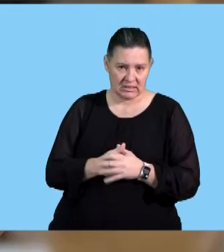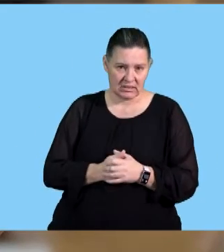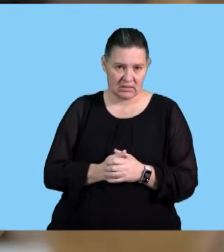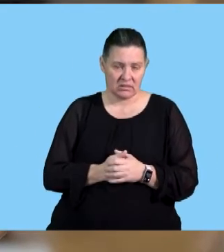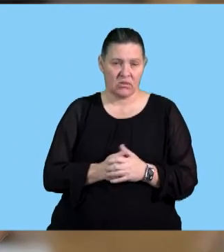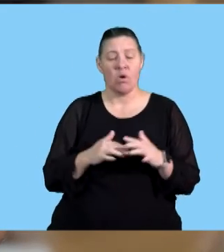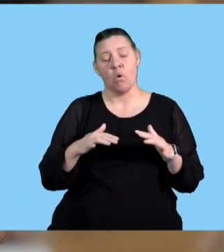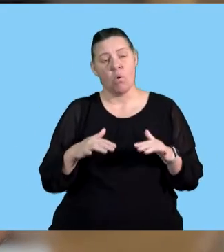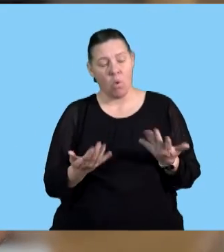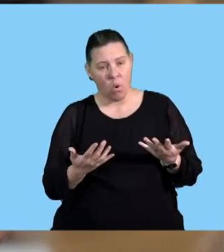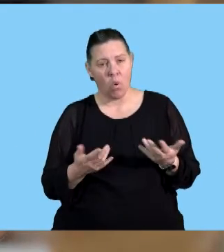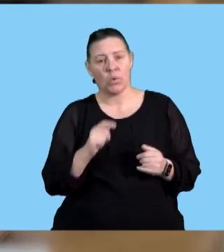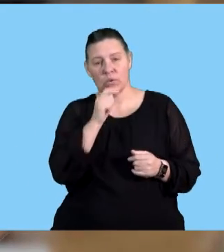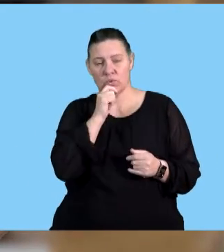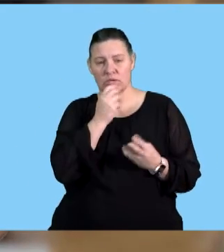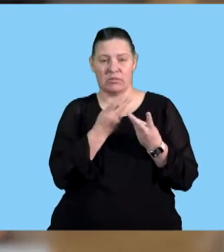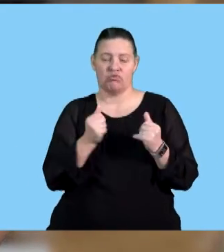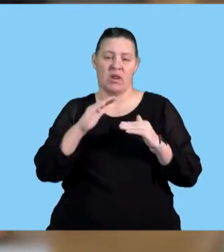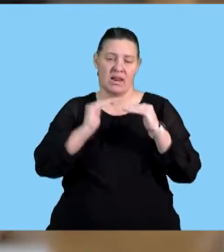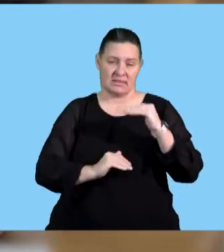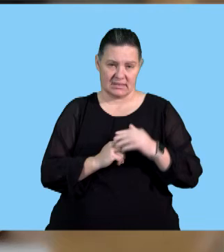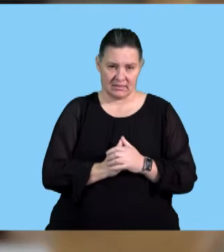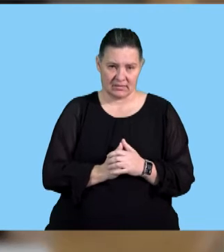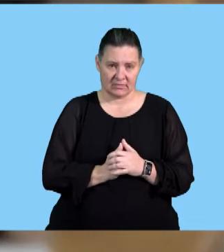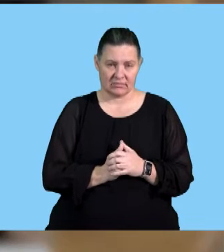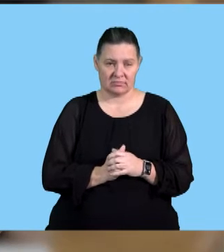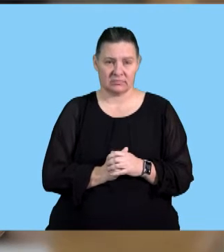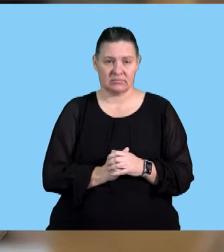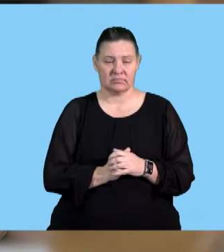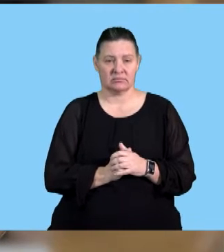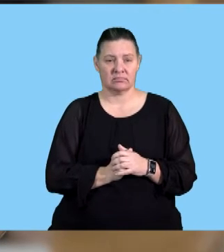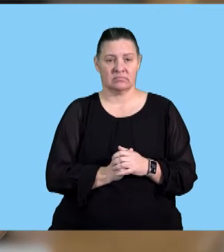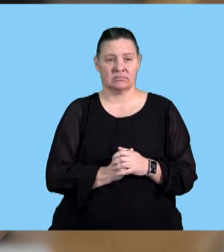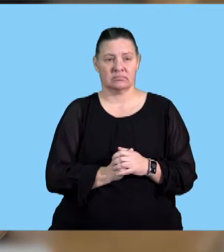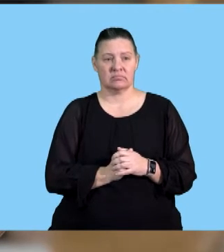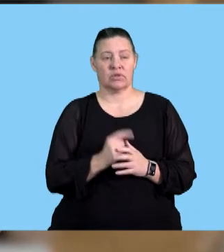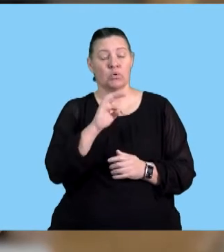to display her dresses, or she can use less material.